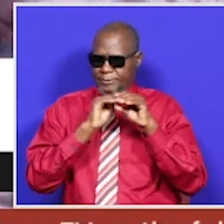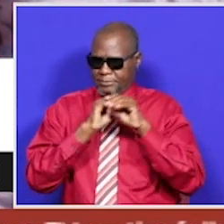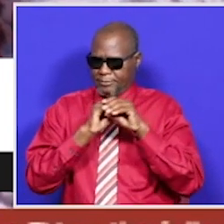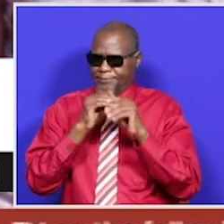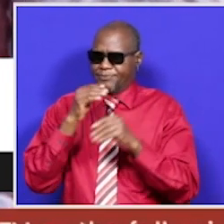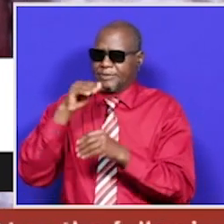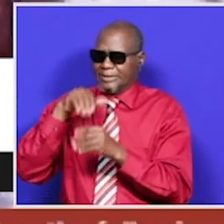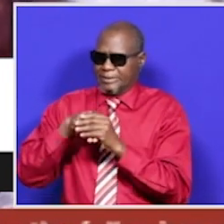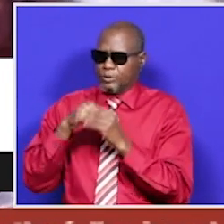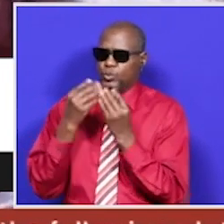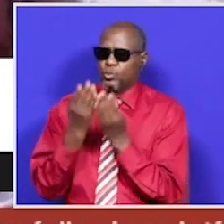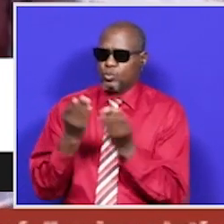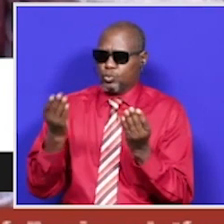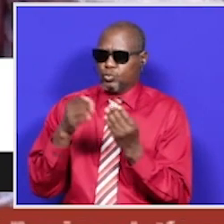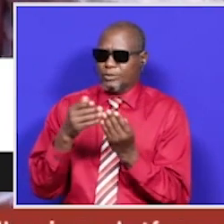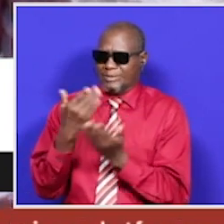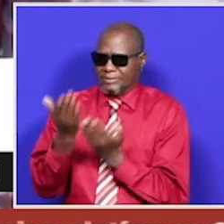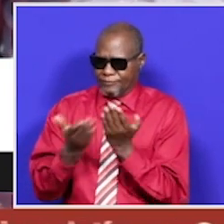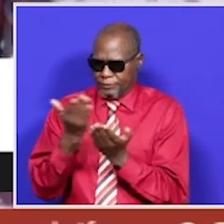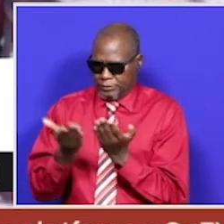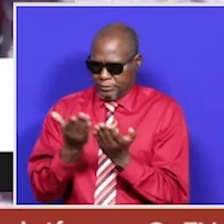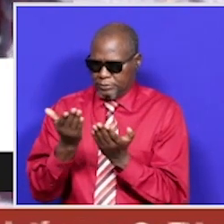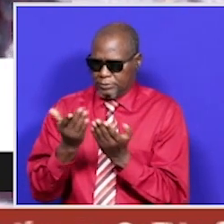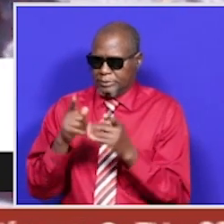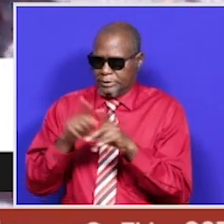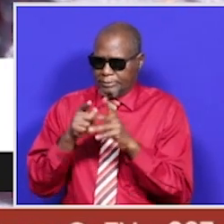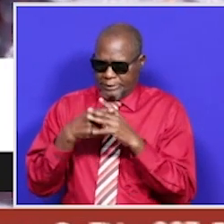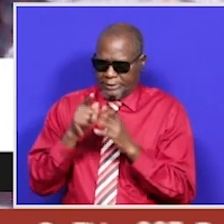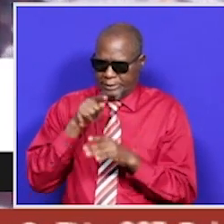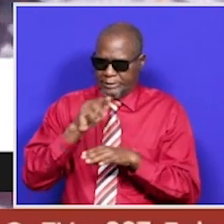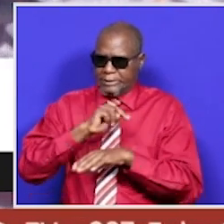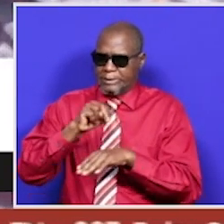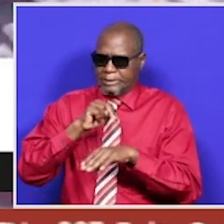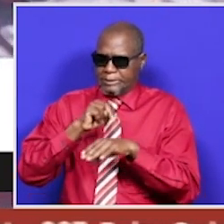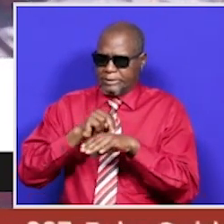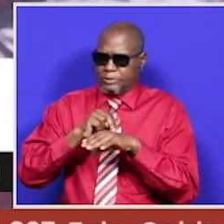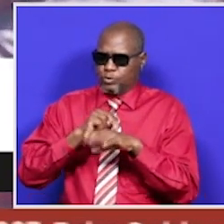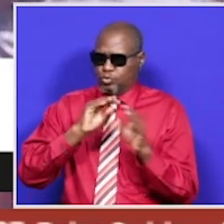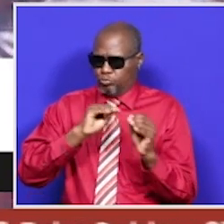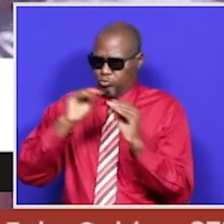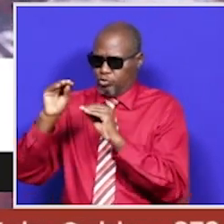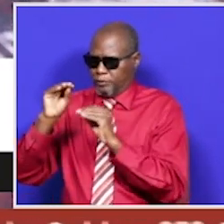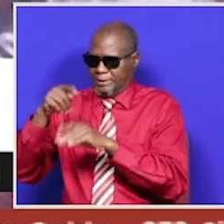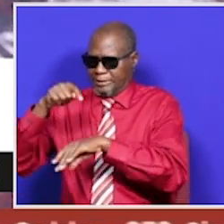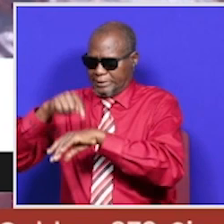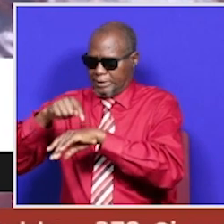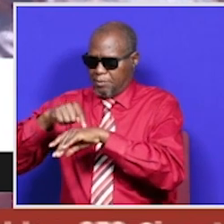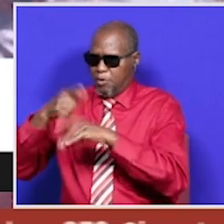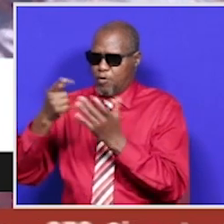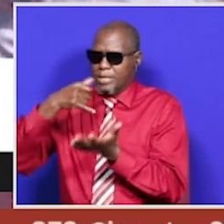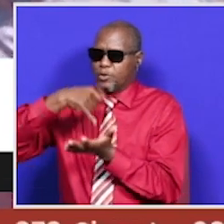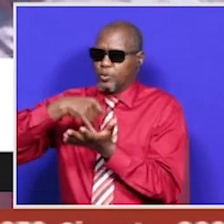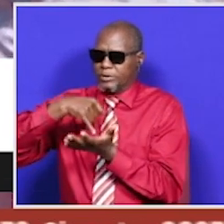goods and services, and usher this nation into the era of